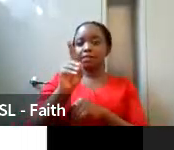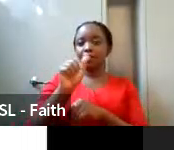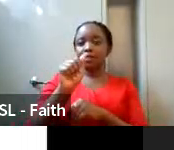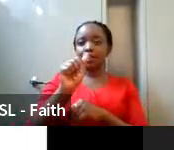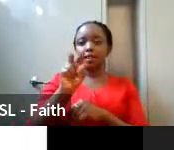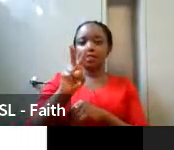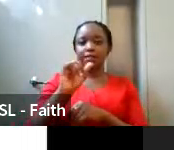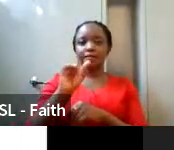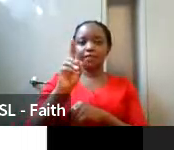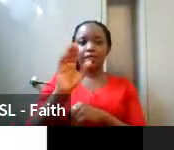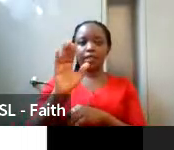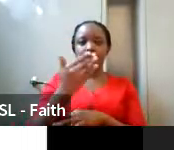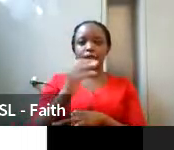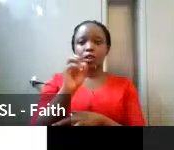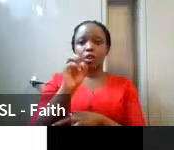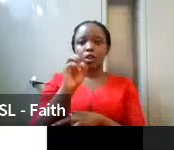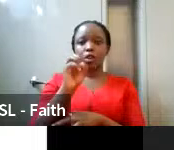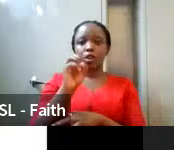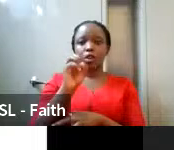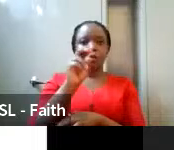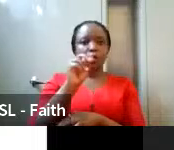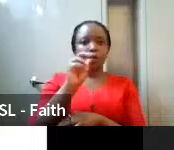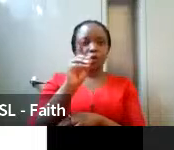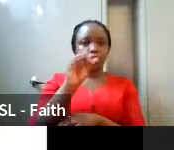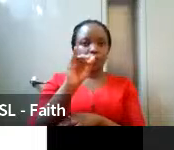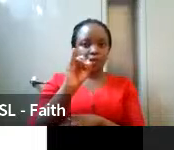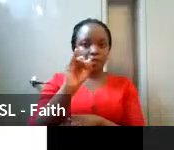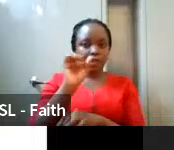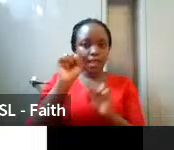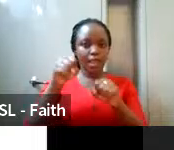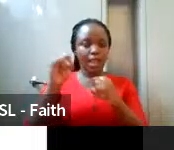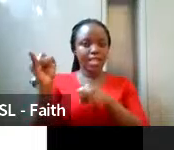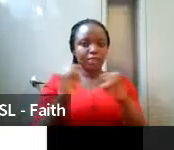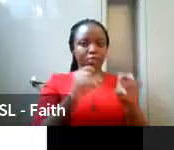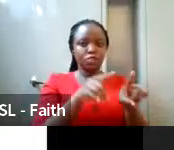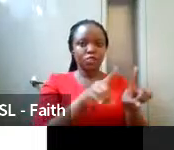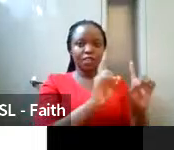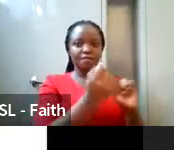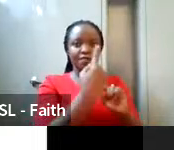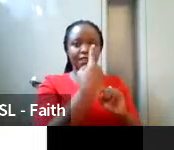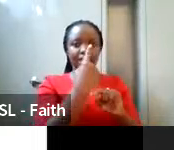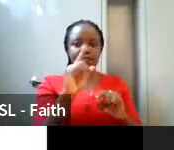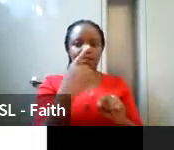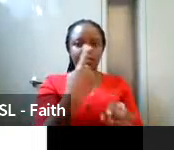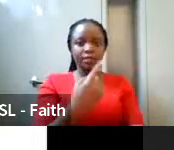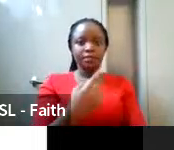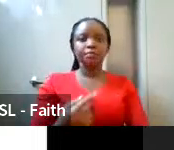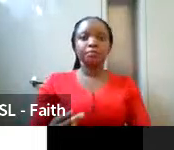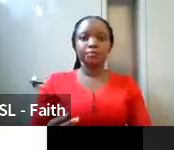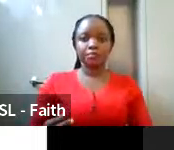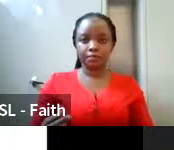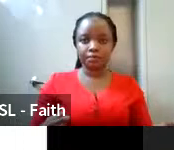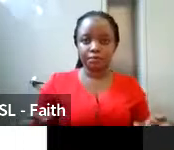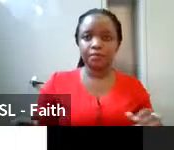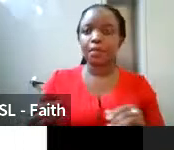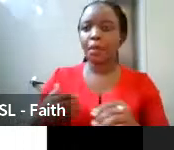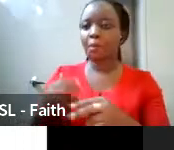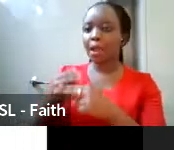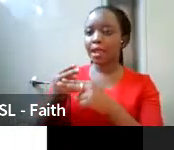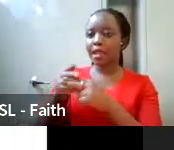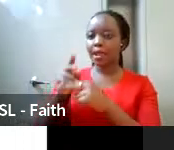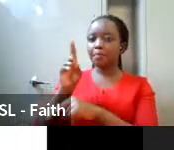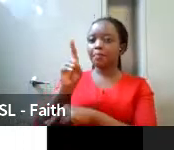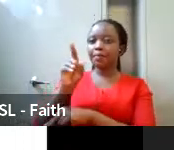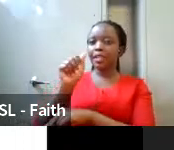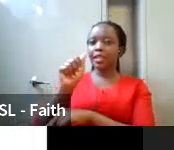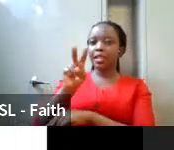David Omondi, can you Yes, hear can us? you You hear can me? introduce yourself first before Yeah, I'm David you ask your Omondi. question. Mm-hmm.